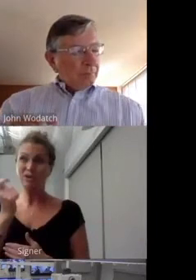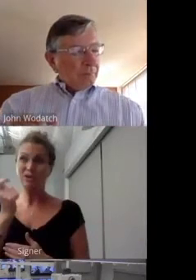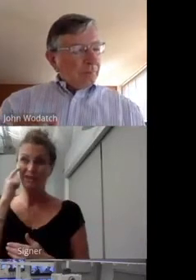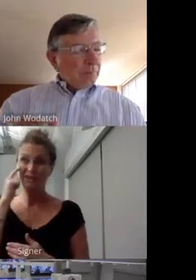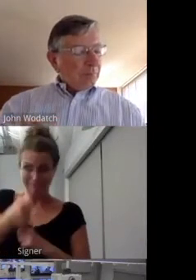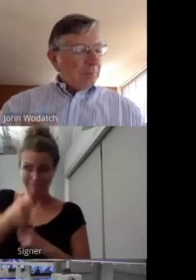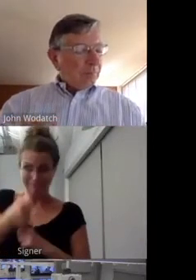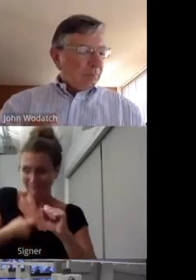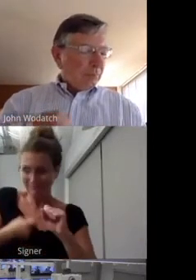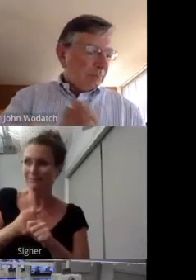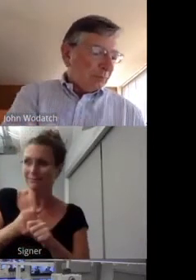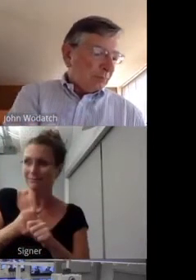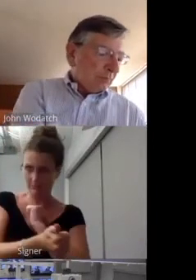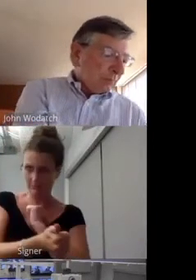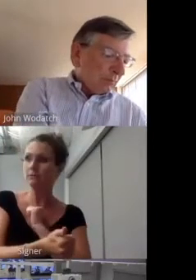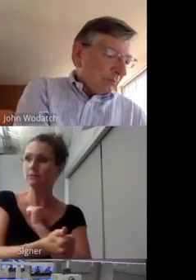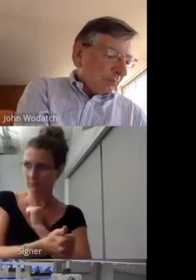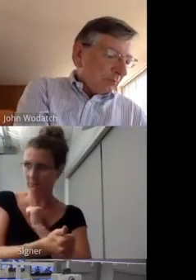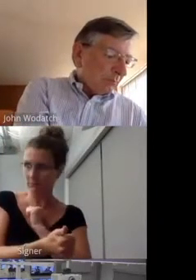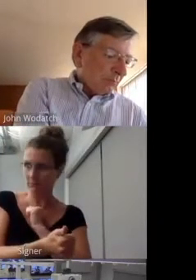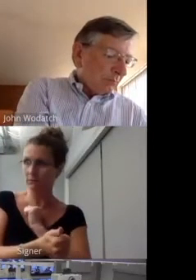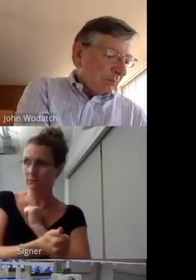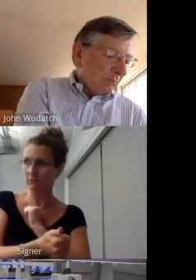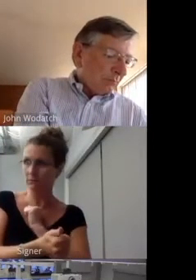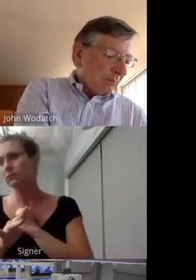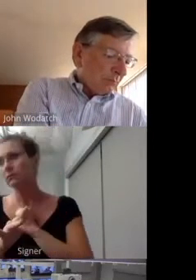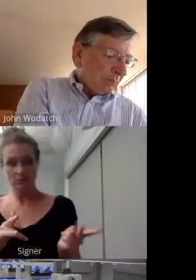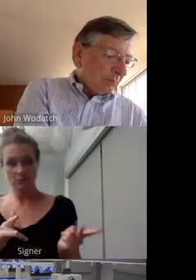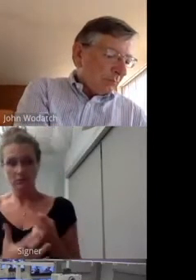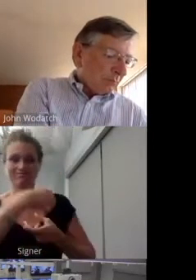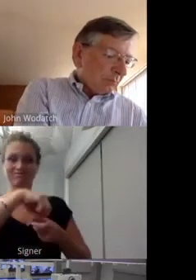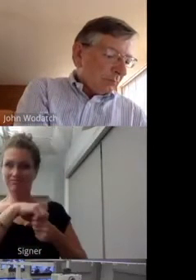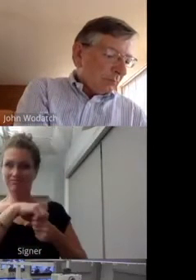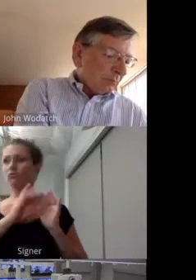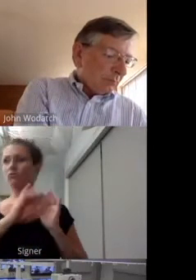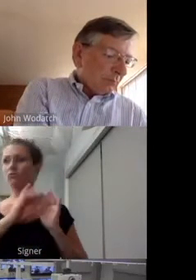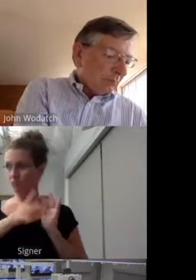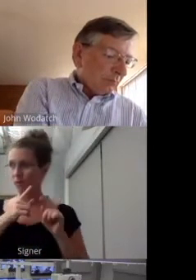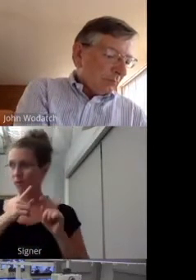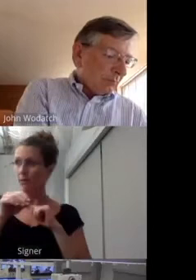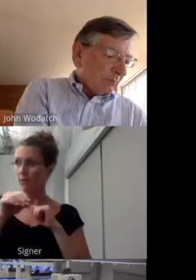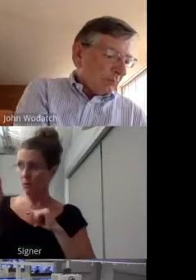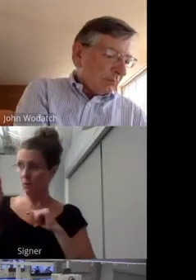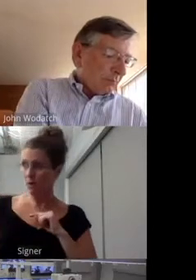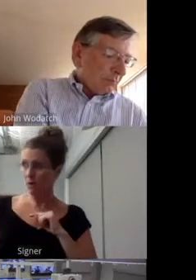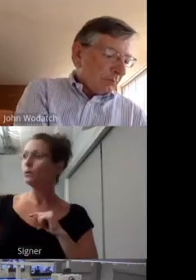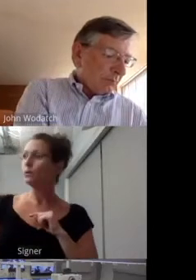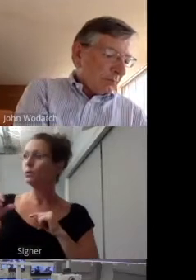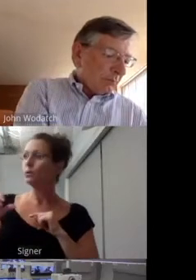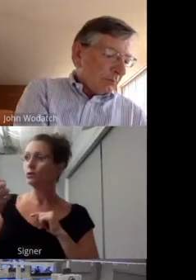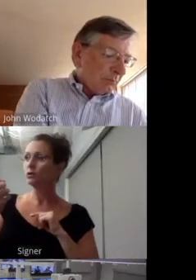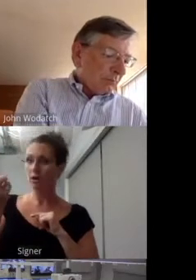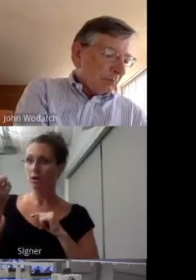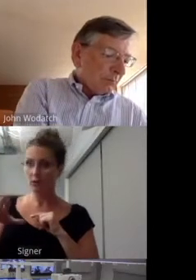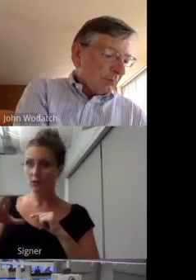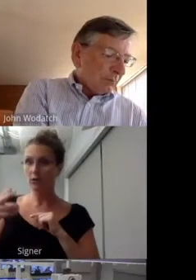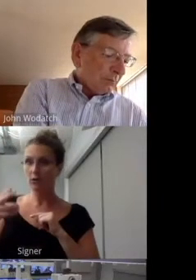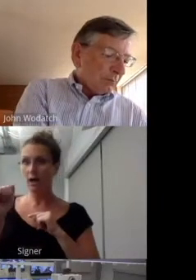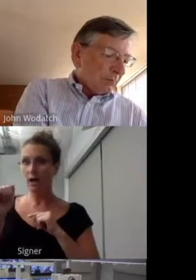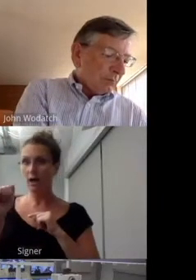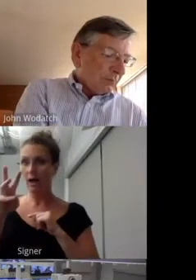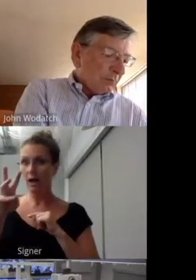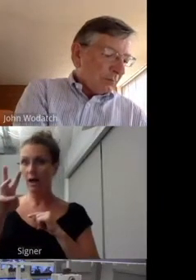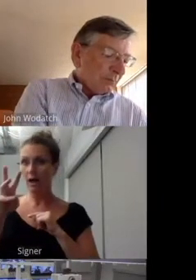us online from Ottawa, Jennifer Howard. She was the minister in the NDP